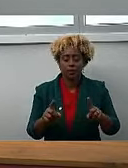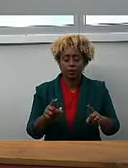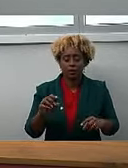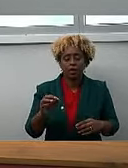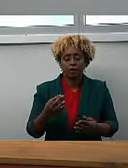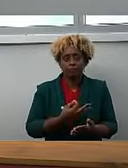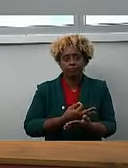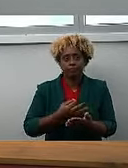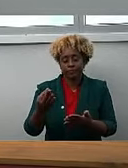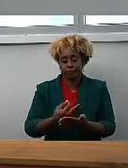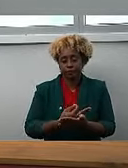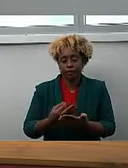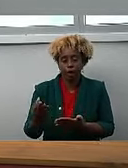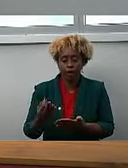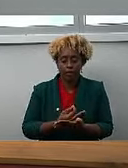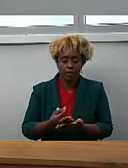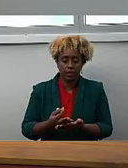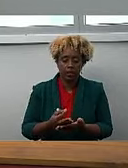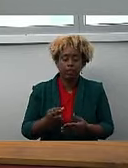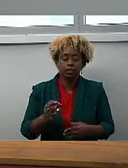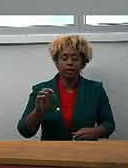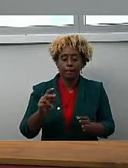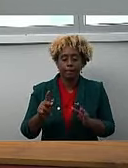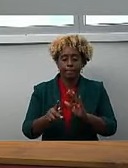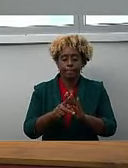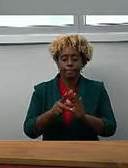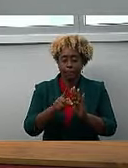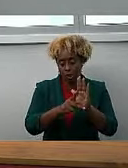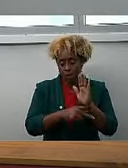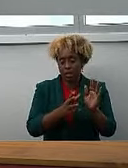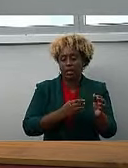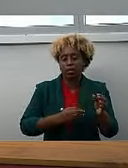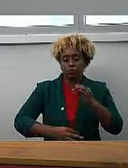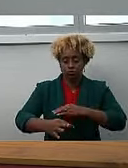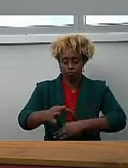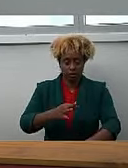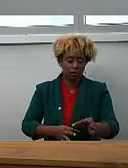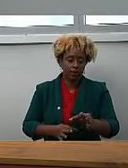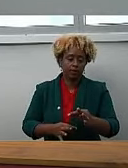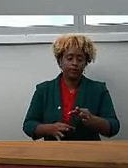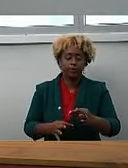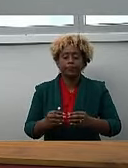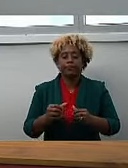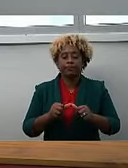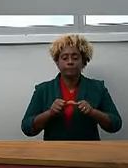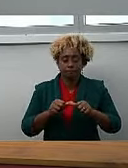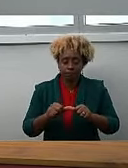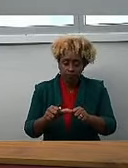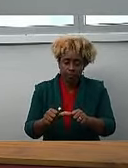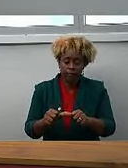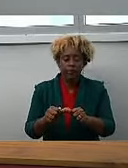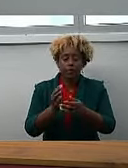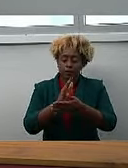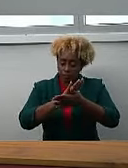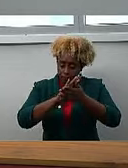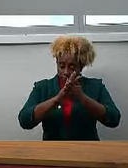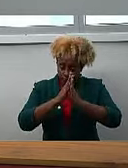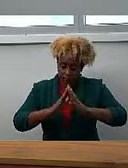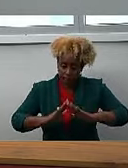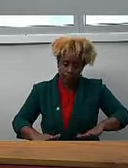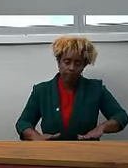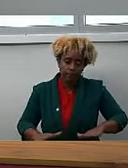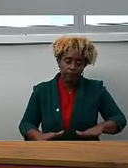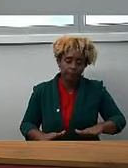trade. Eight, restoring the public service integrity, maintaining industrial peace.